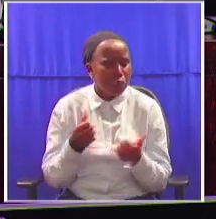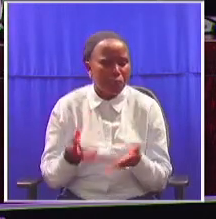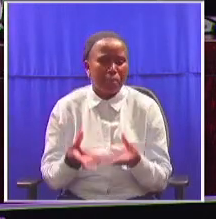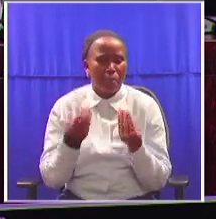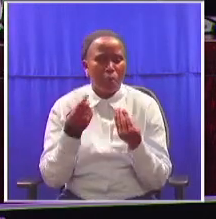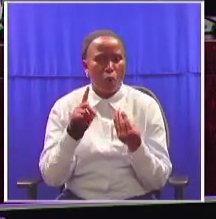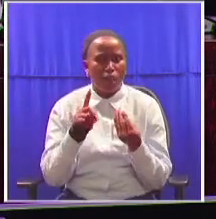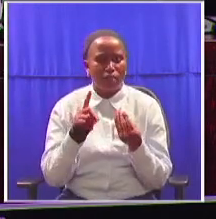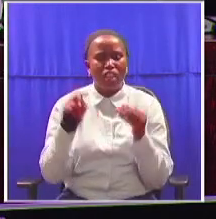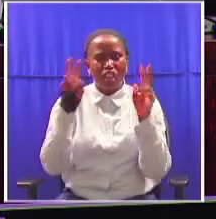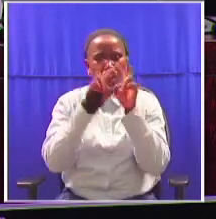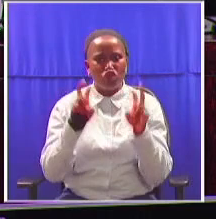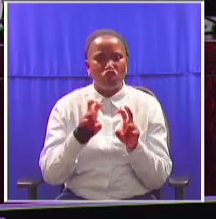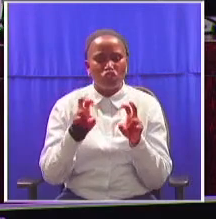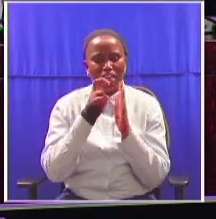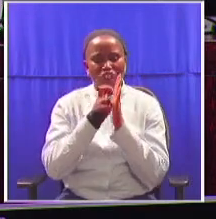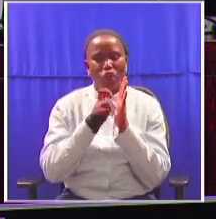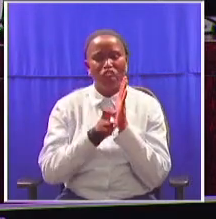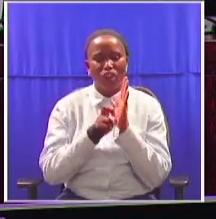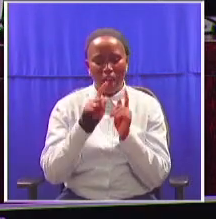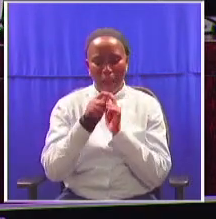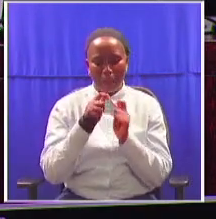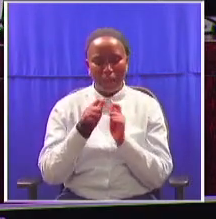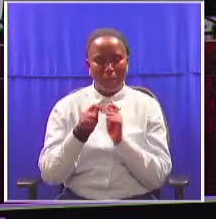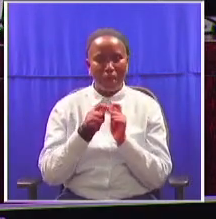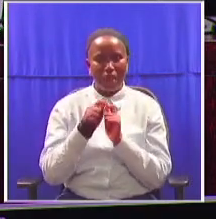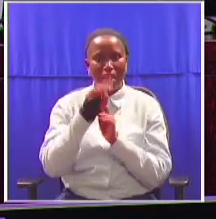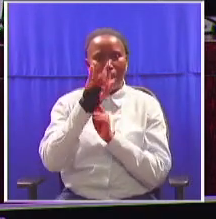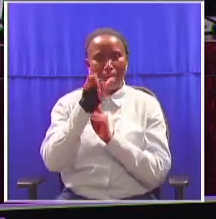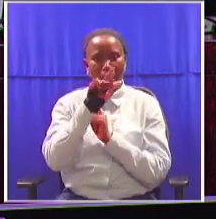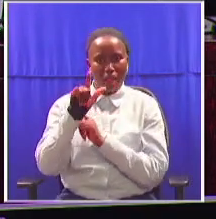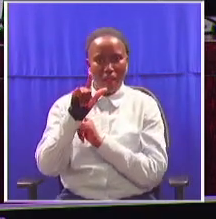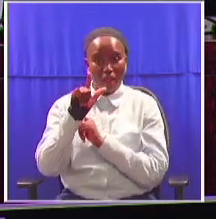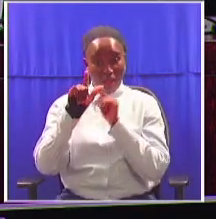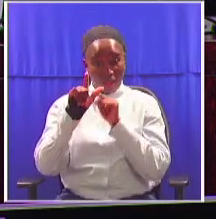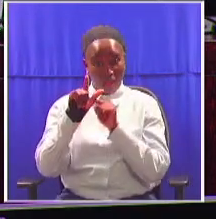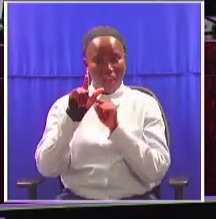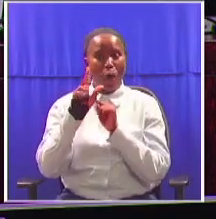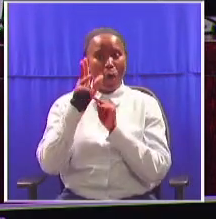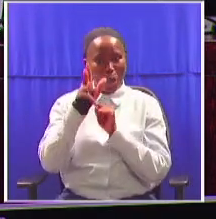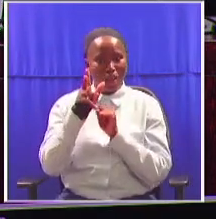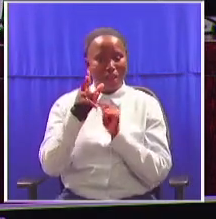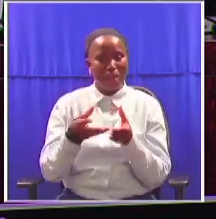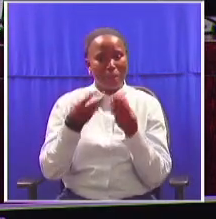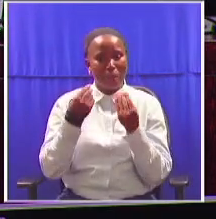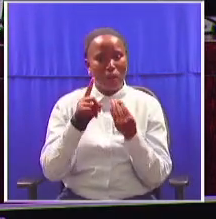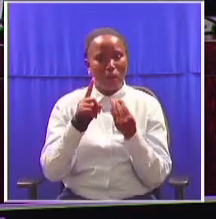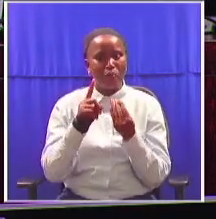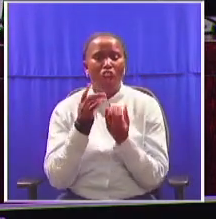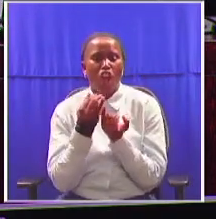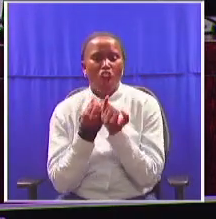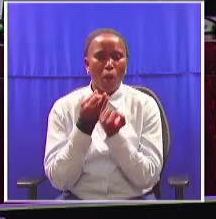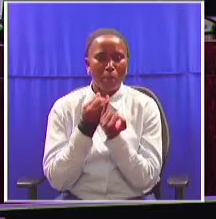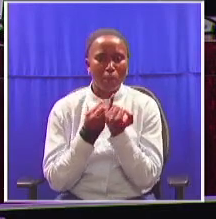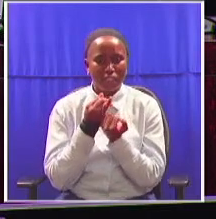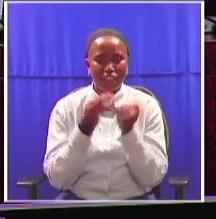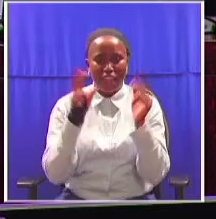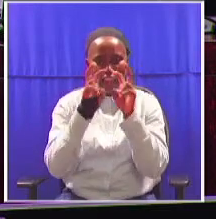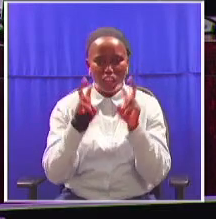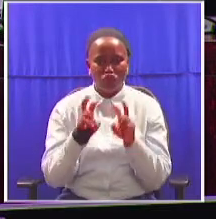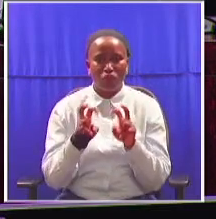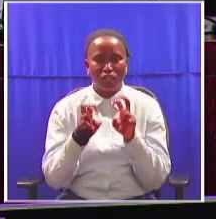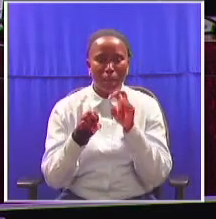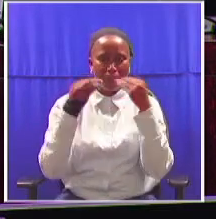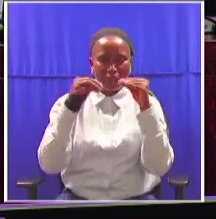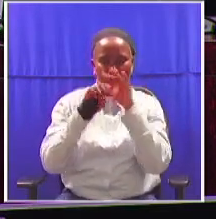Regulation Amendment Bill, which seeks to establish a competitive electricity market and